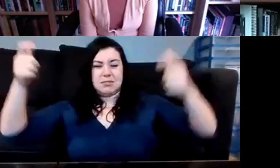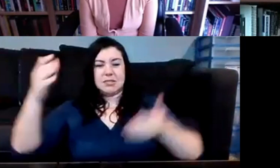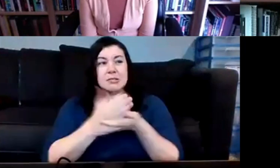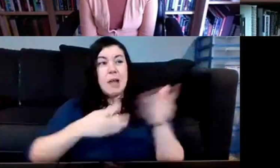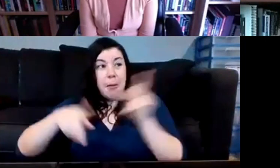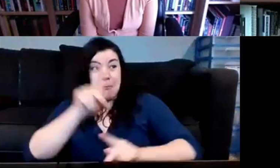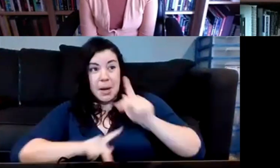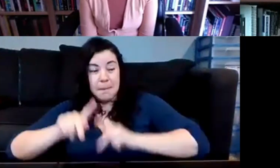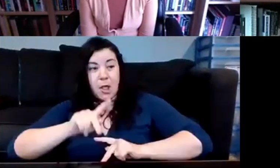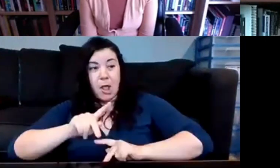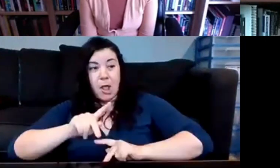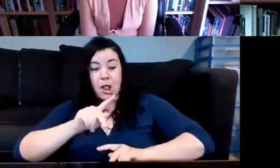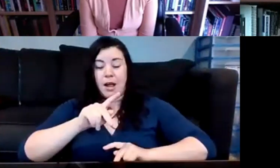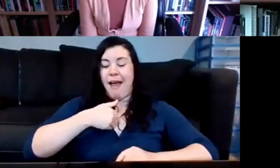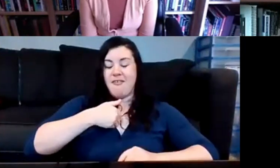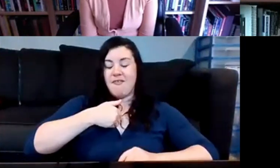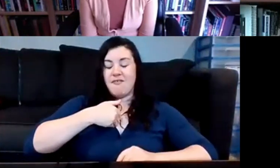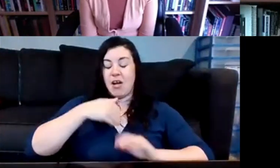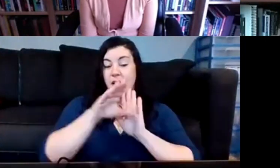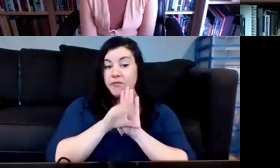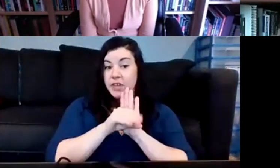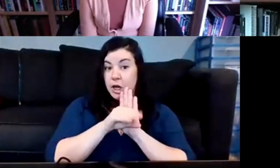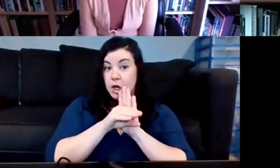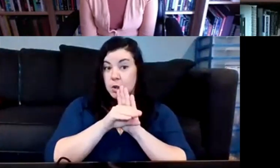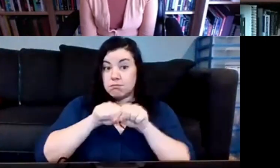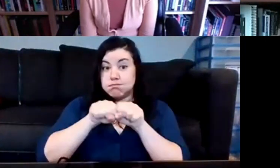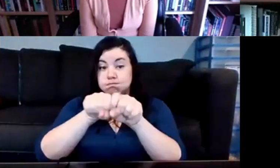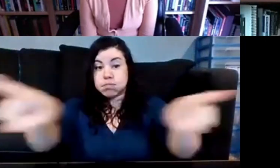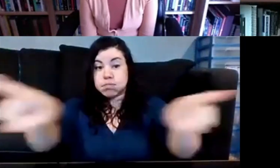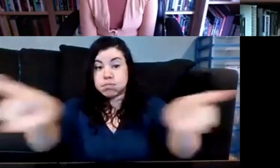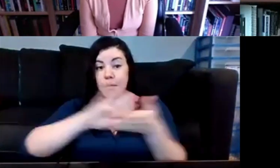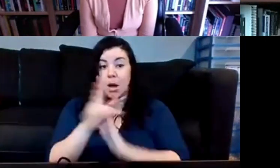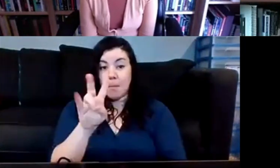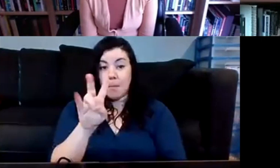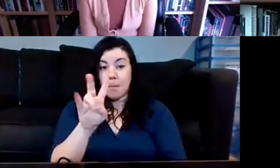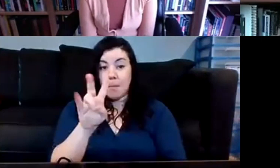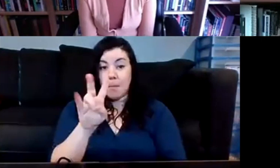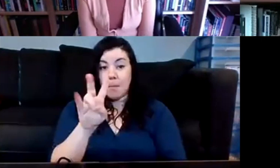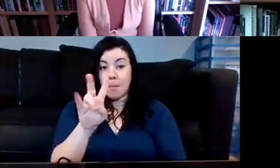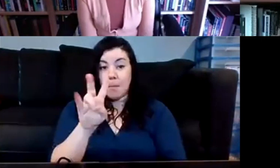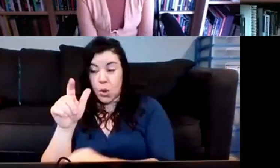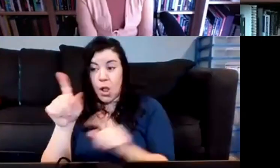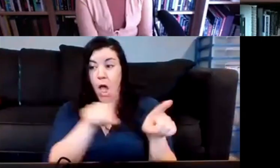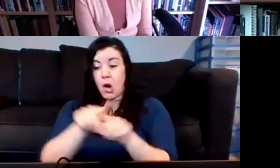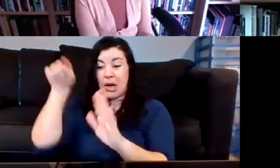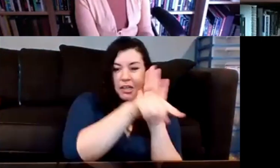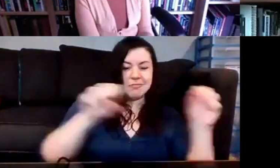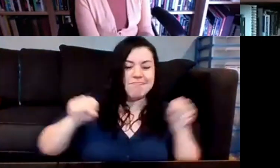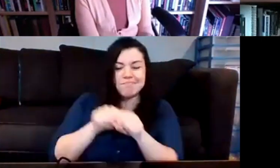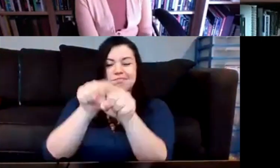viral videos and viral images of Black people being killed. There's people out here